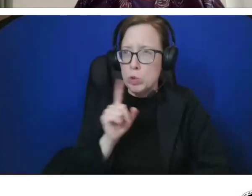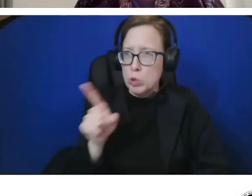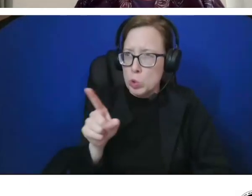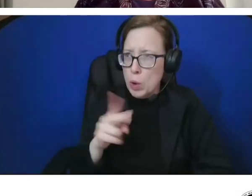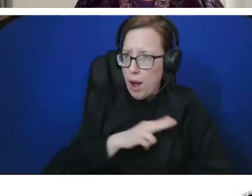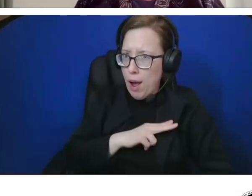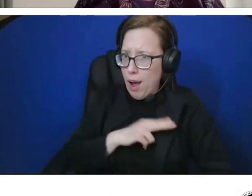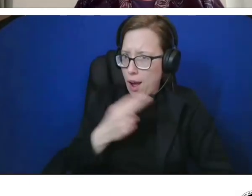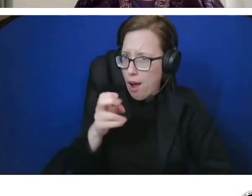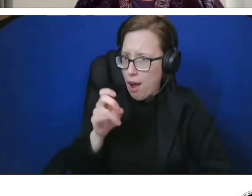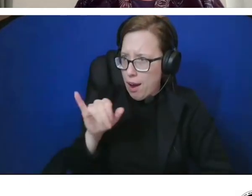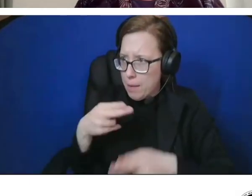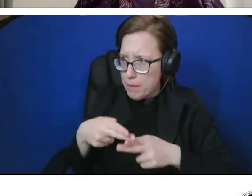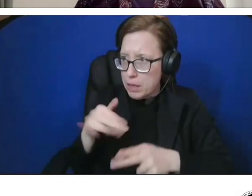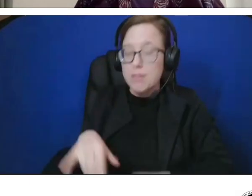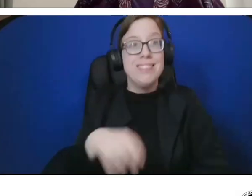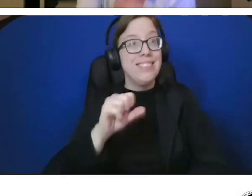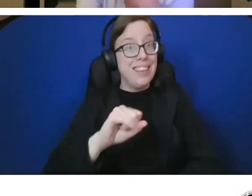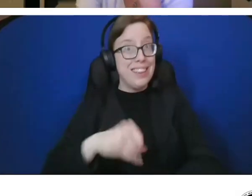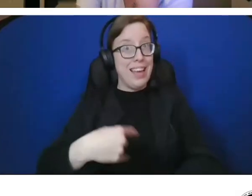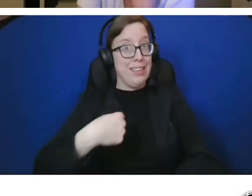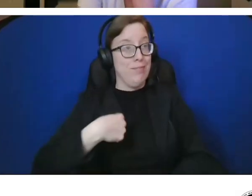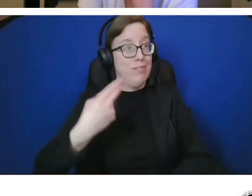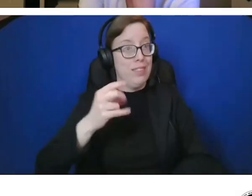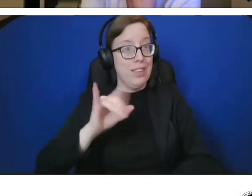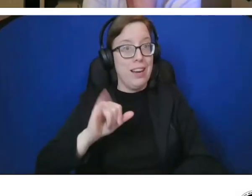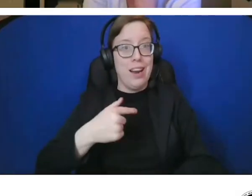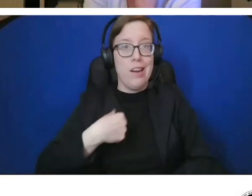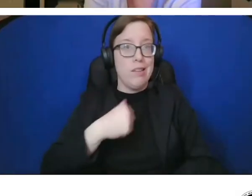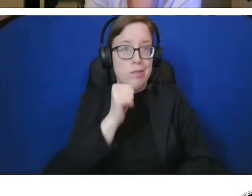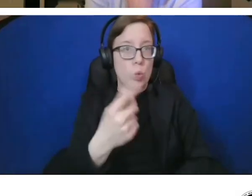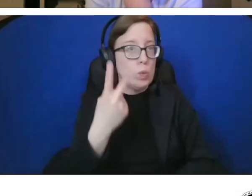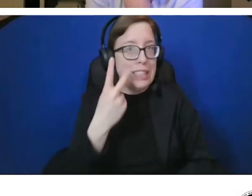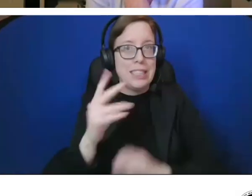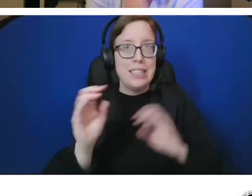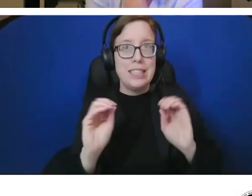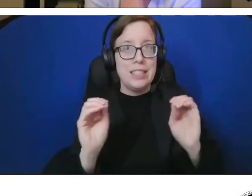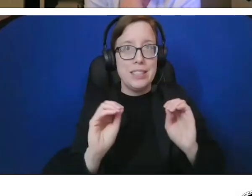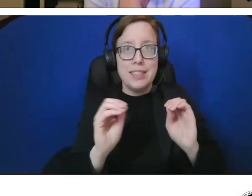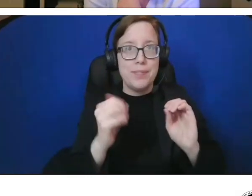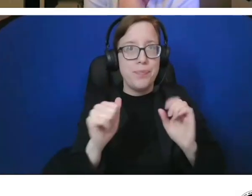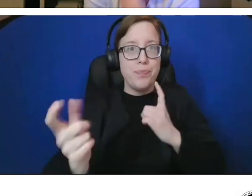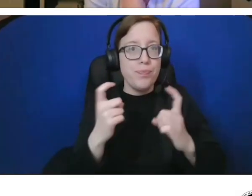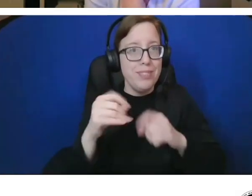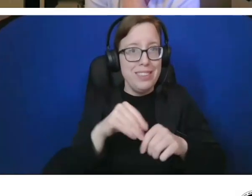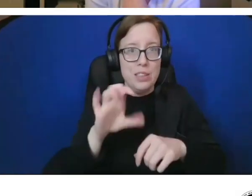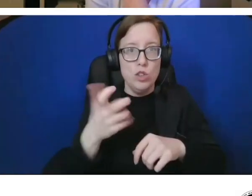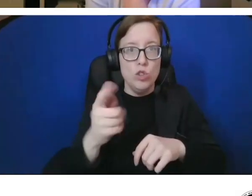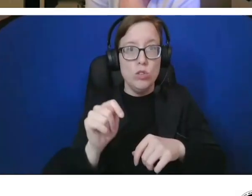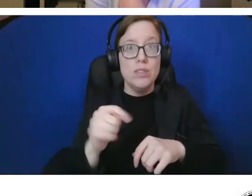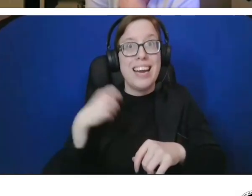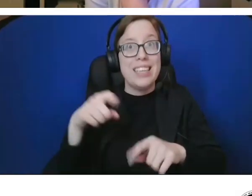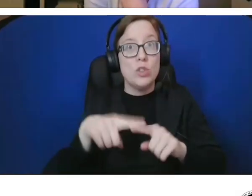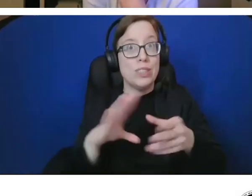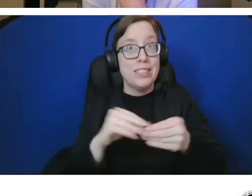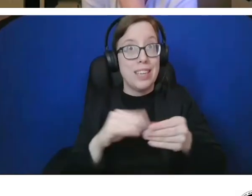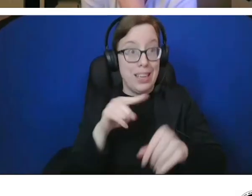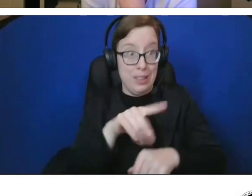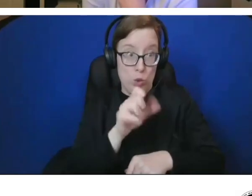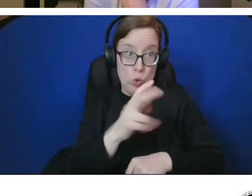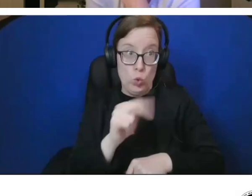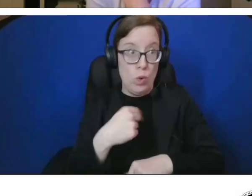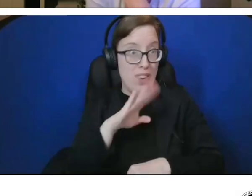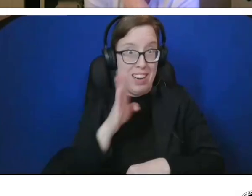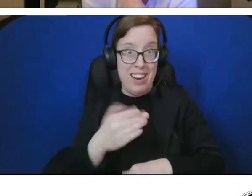not sure if that was you, Heidi, that said that. Yep, that is Heidi, and I do Okay. not see any questions in the chat, but Oh, I do need to say